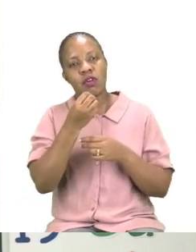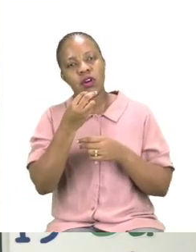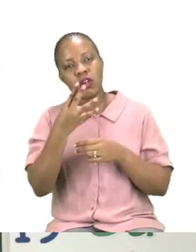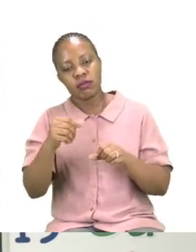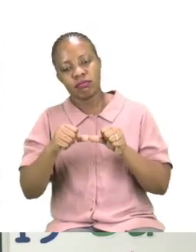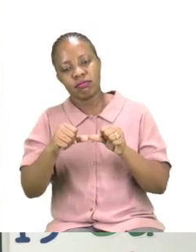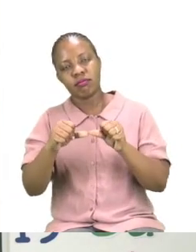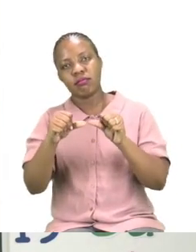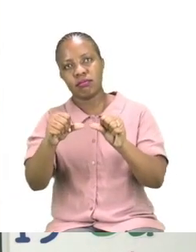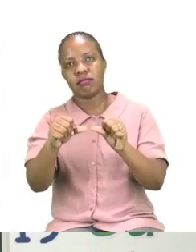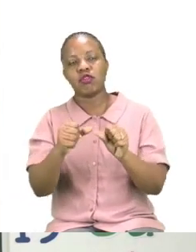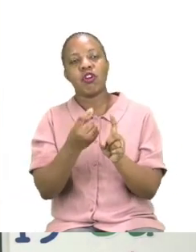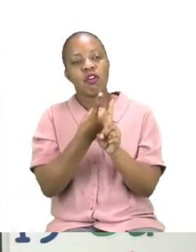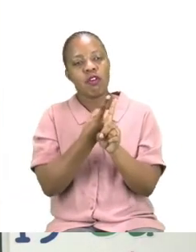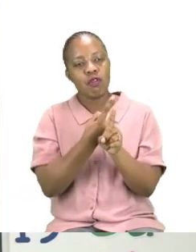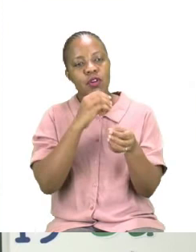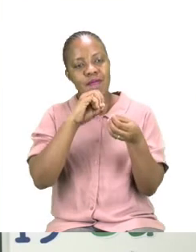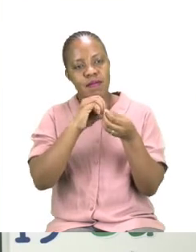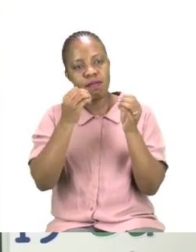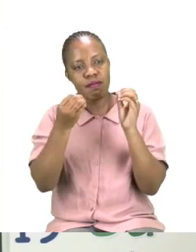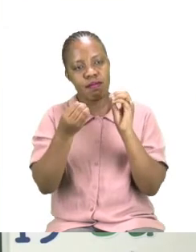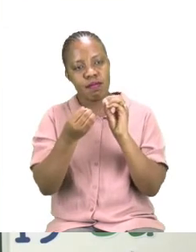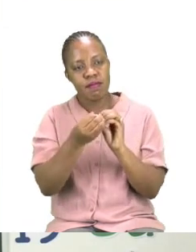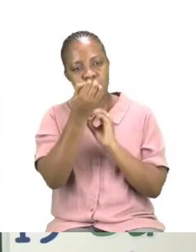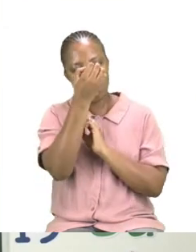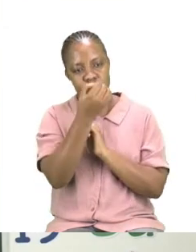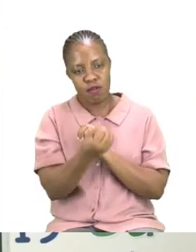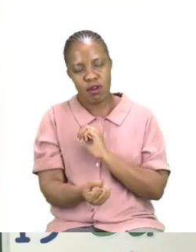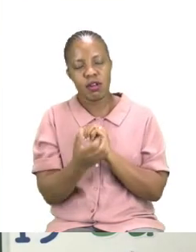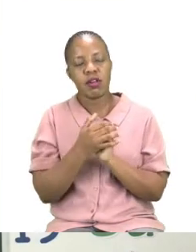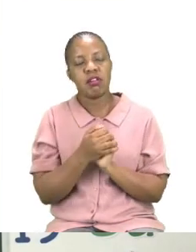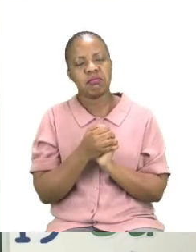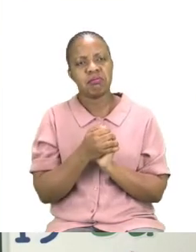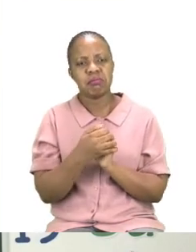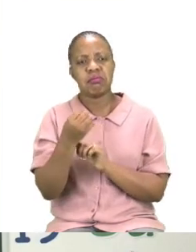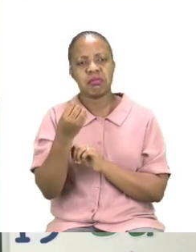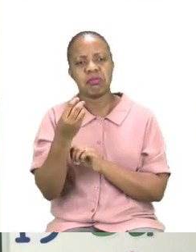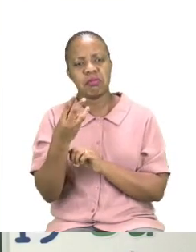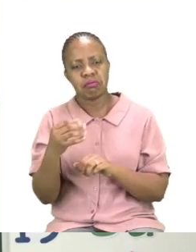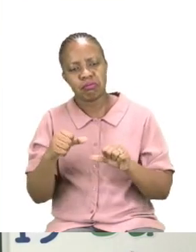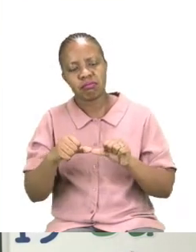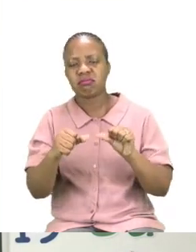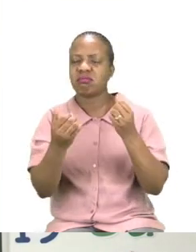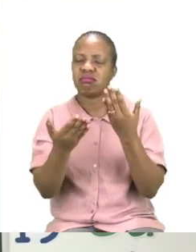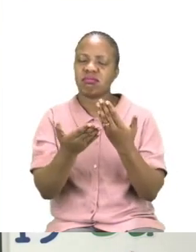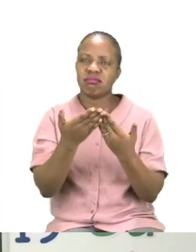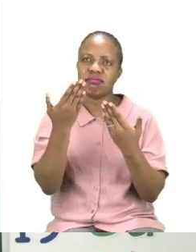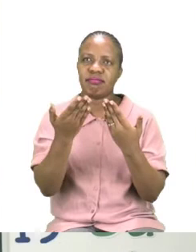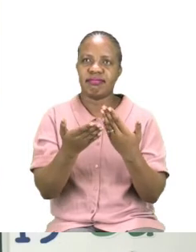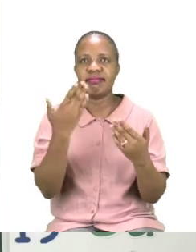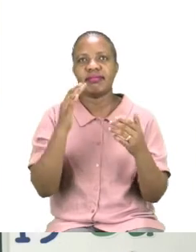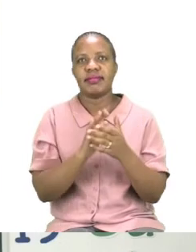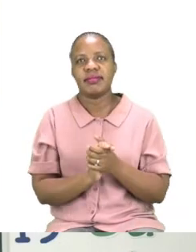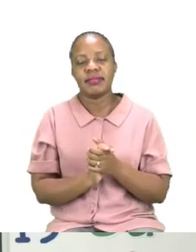to use the counting on because it's much easier, boys and girls. Let's try